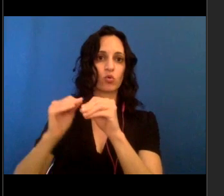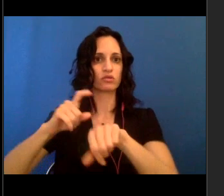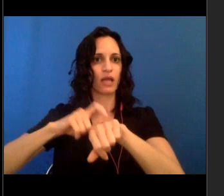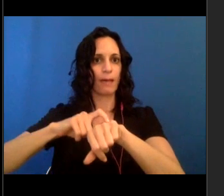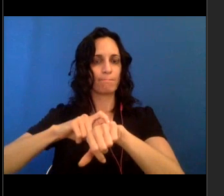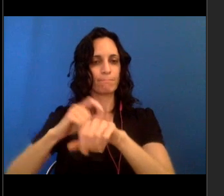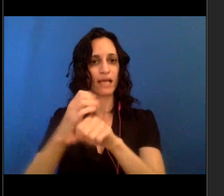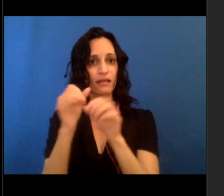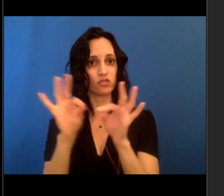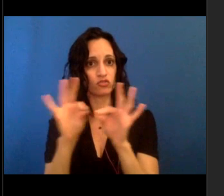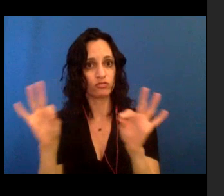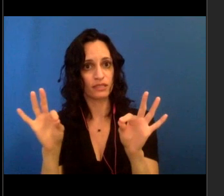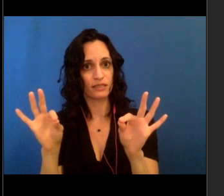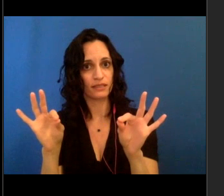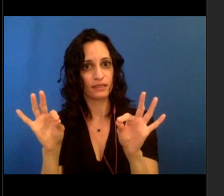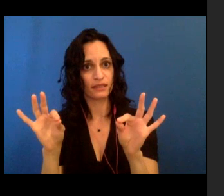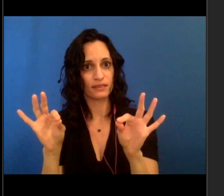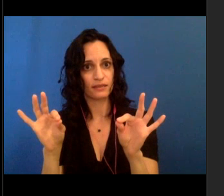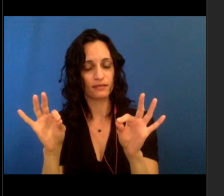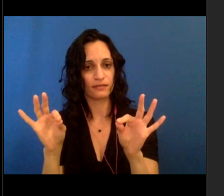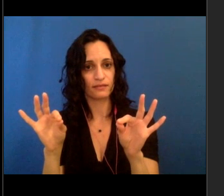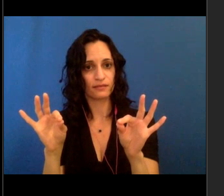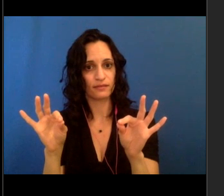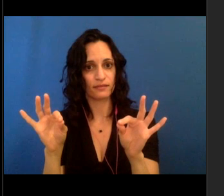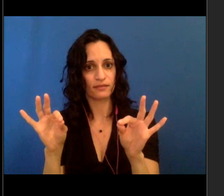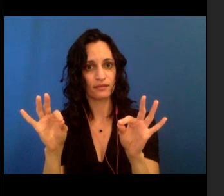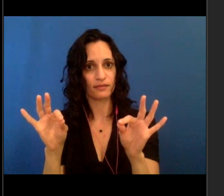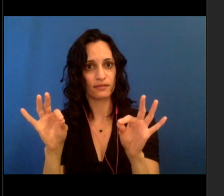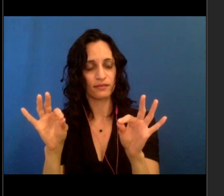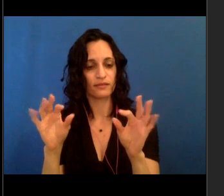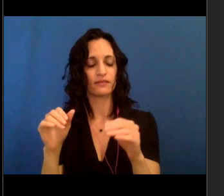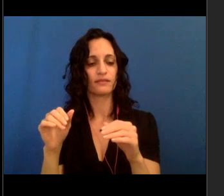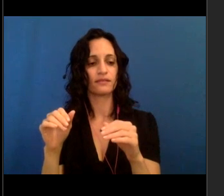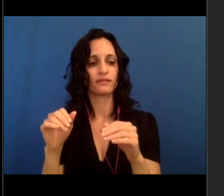from their other degree requirements in order to